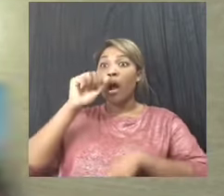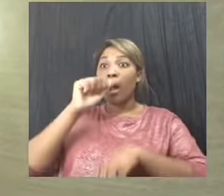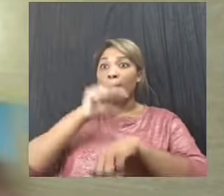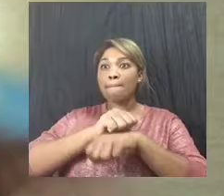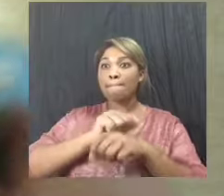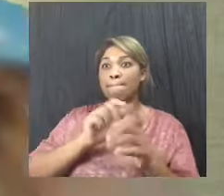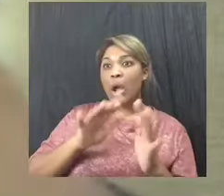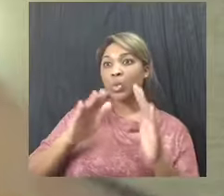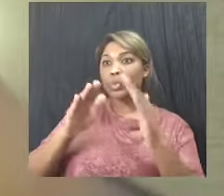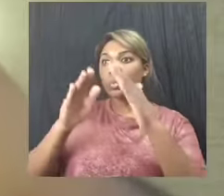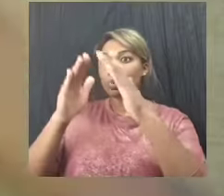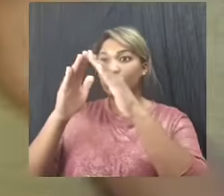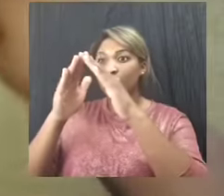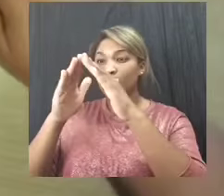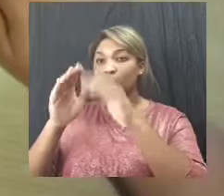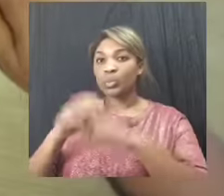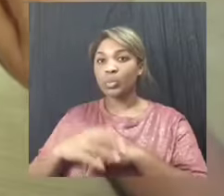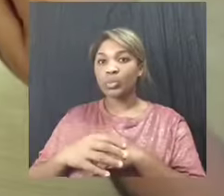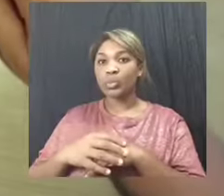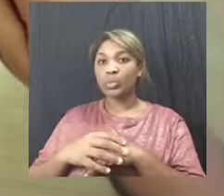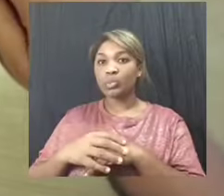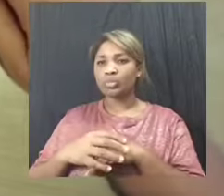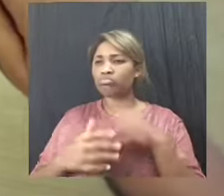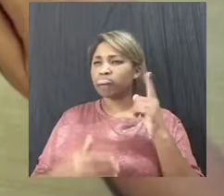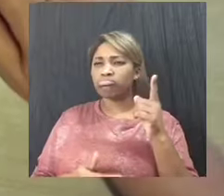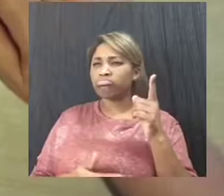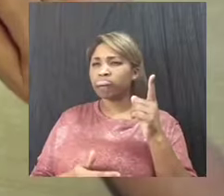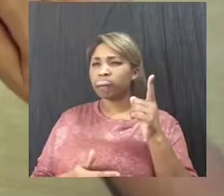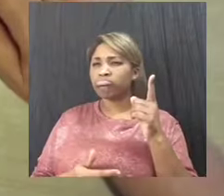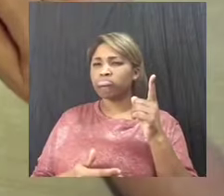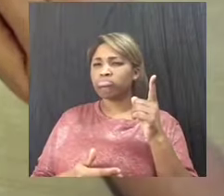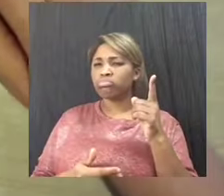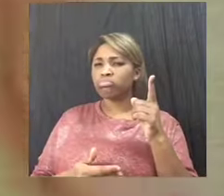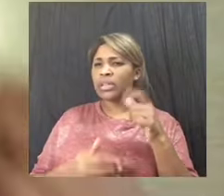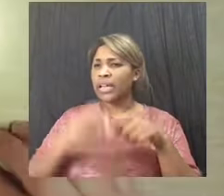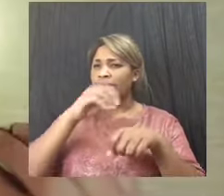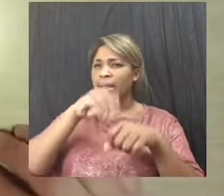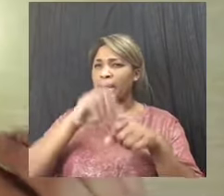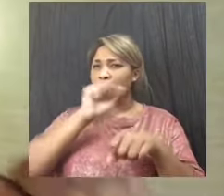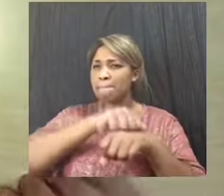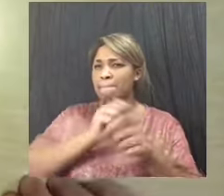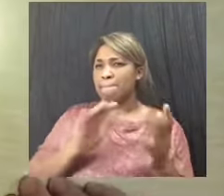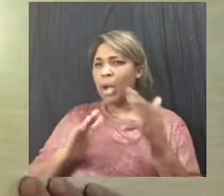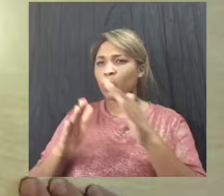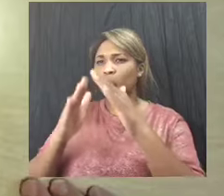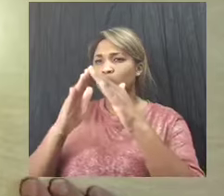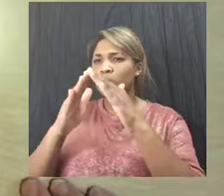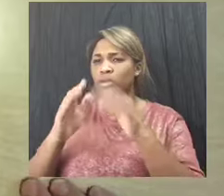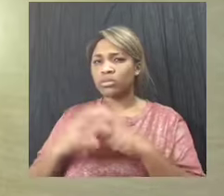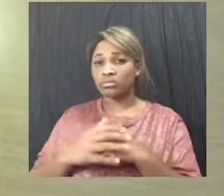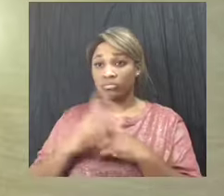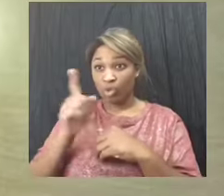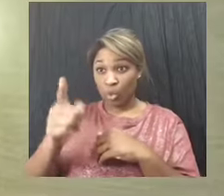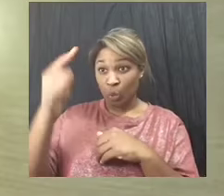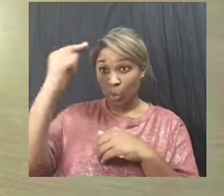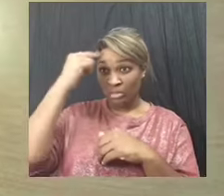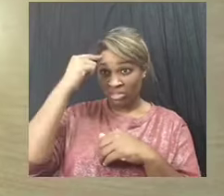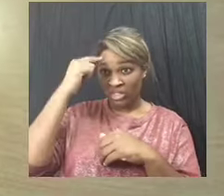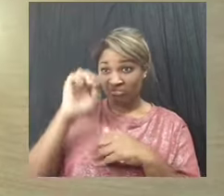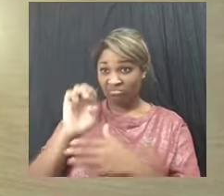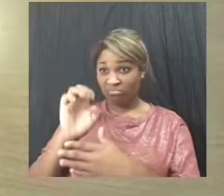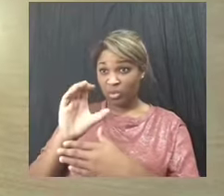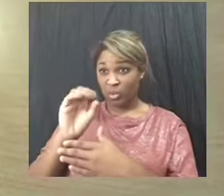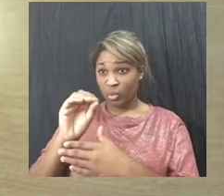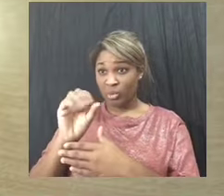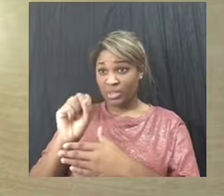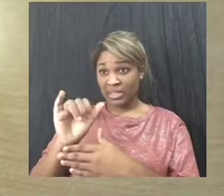mountains. What about this environment in the mountains? Do you think that there are